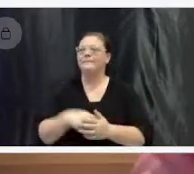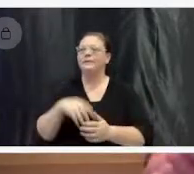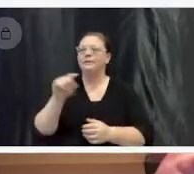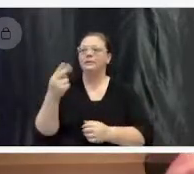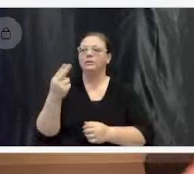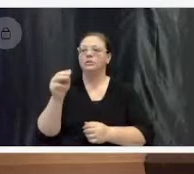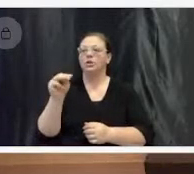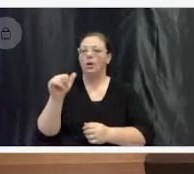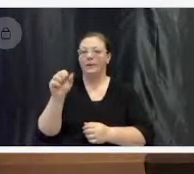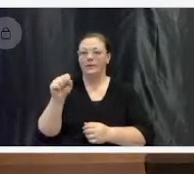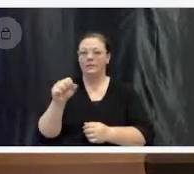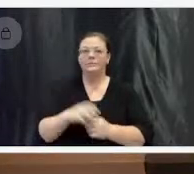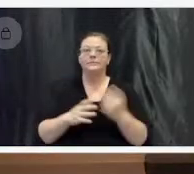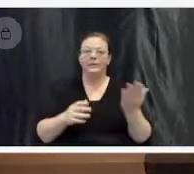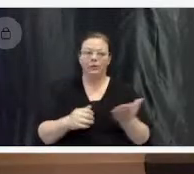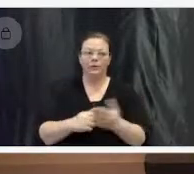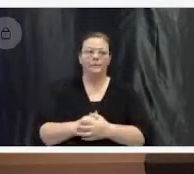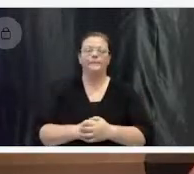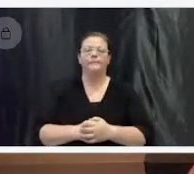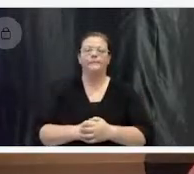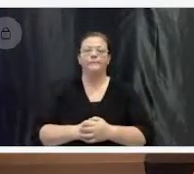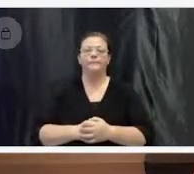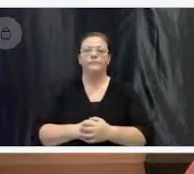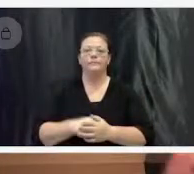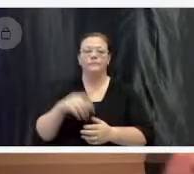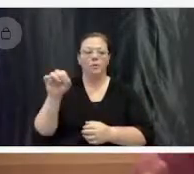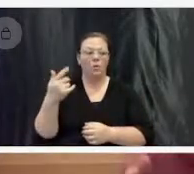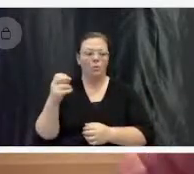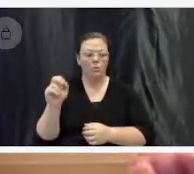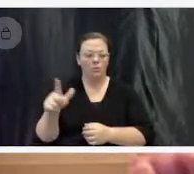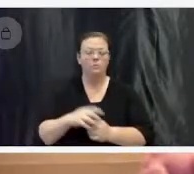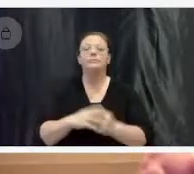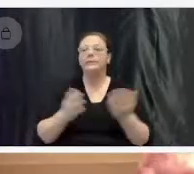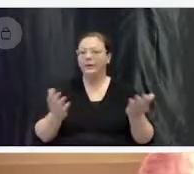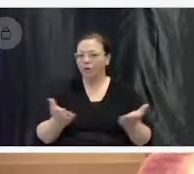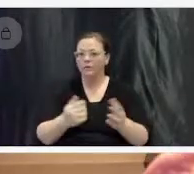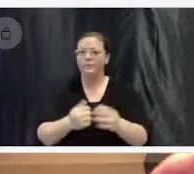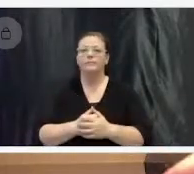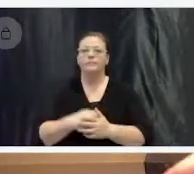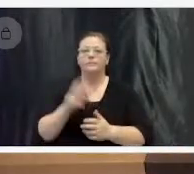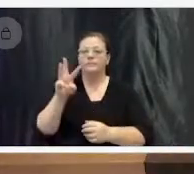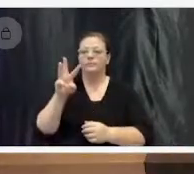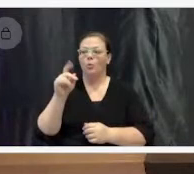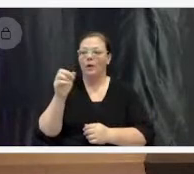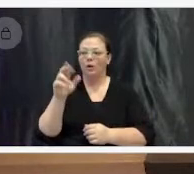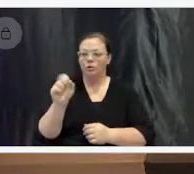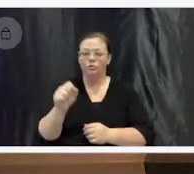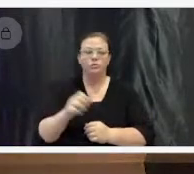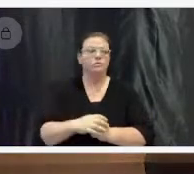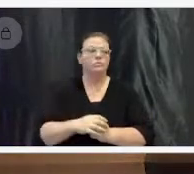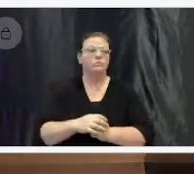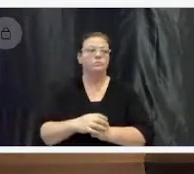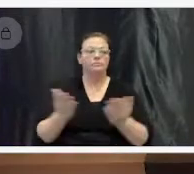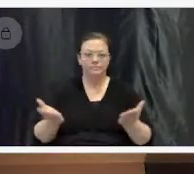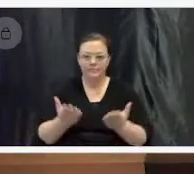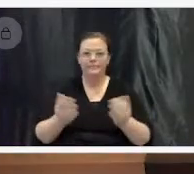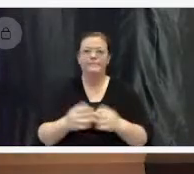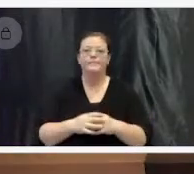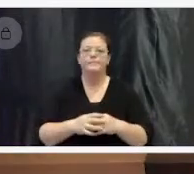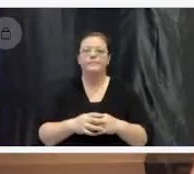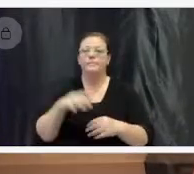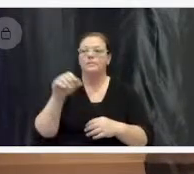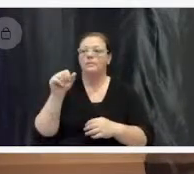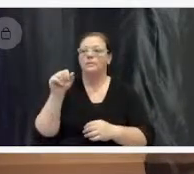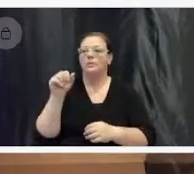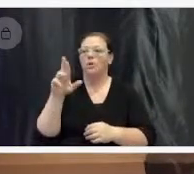Thomas, Here. Vogel, Here. Vickers, Present.